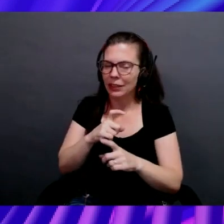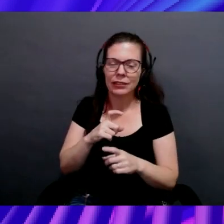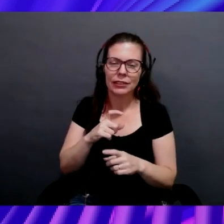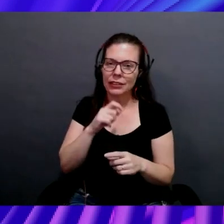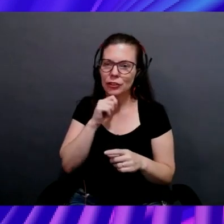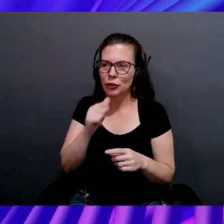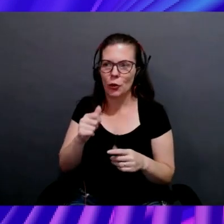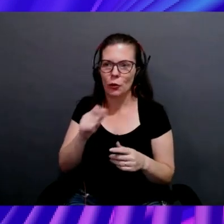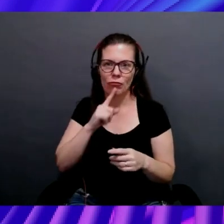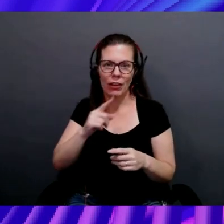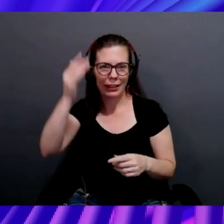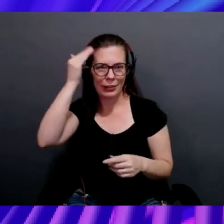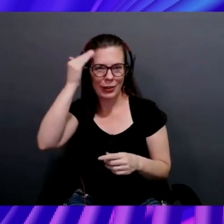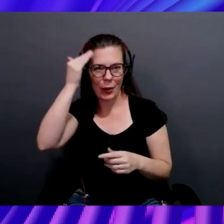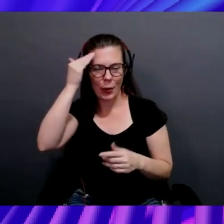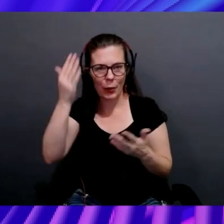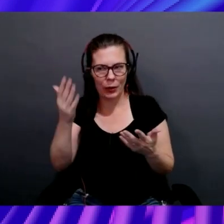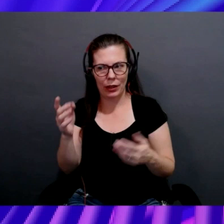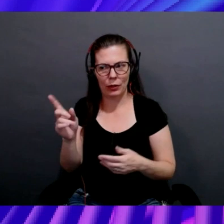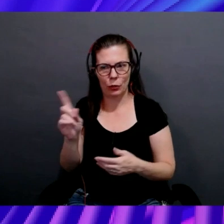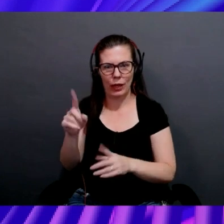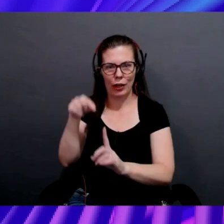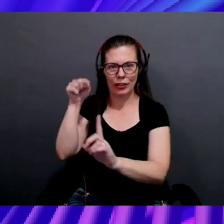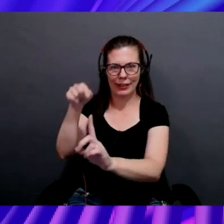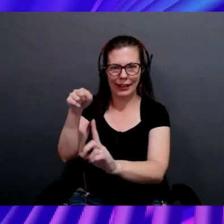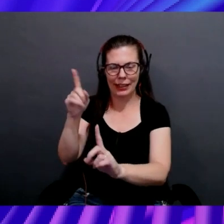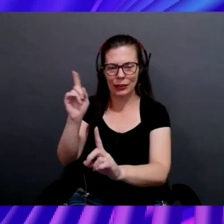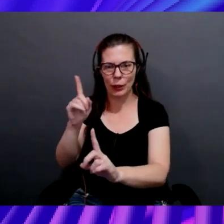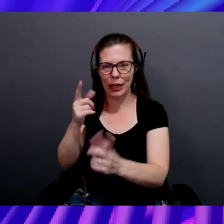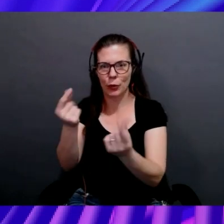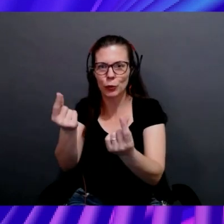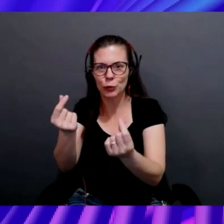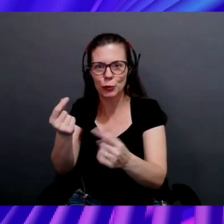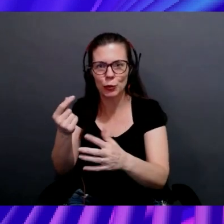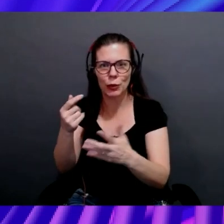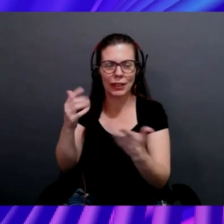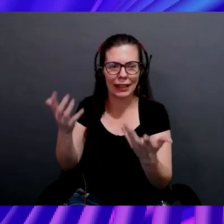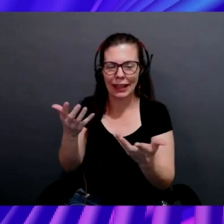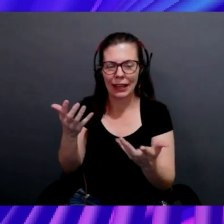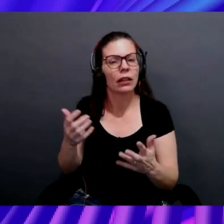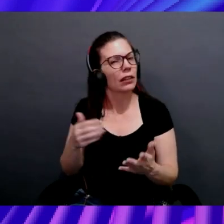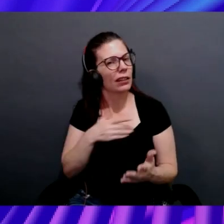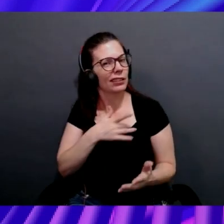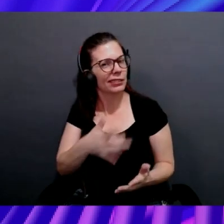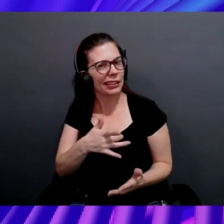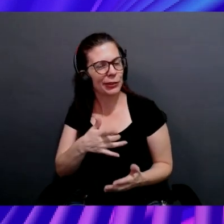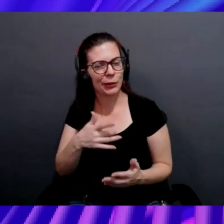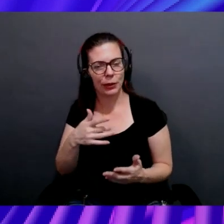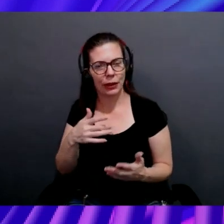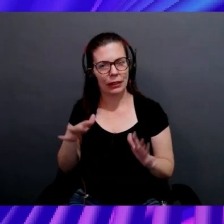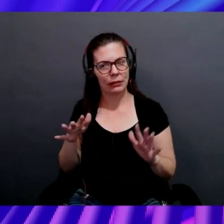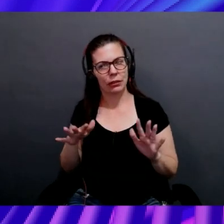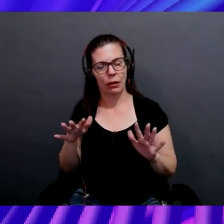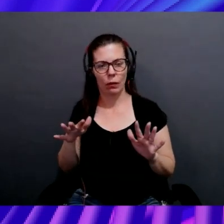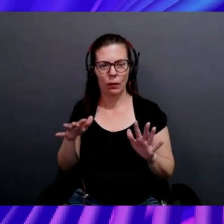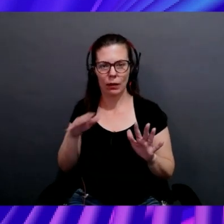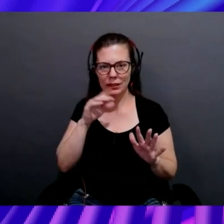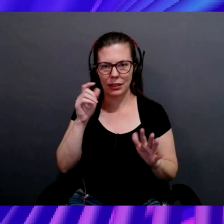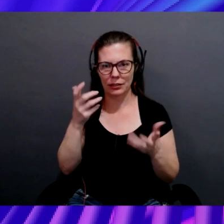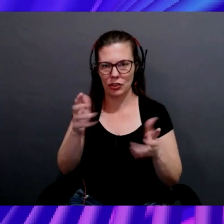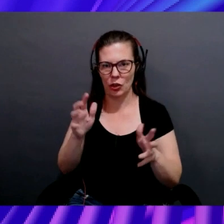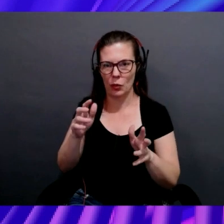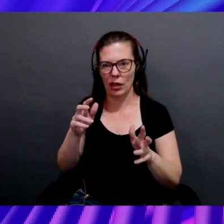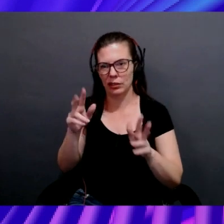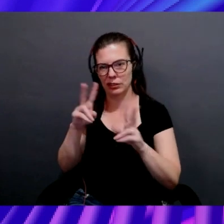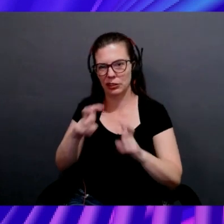like where this thing is or what it's doing, and oftentimes you don't want to have to spend a lot of time